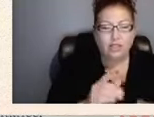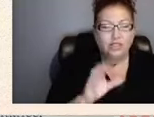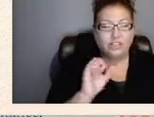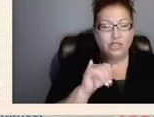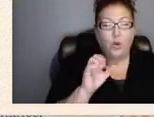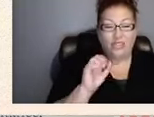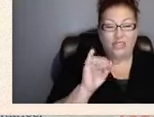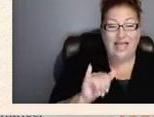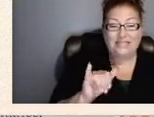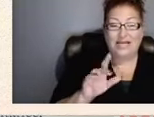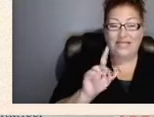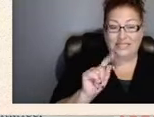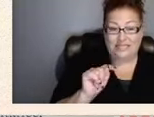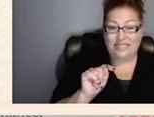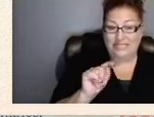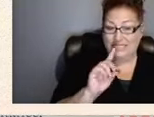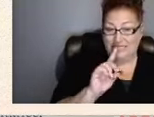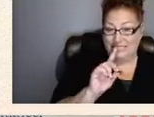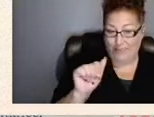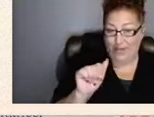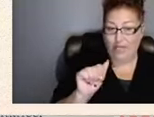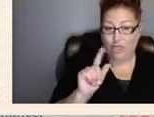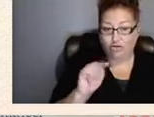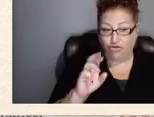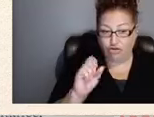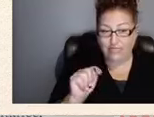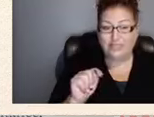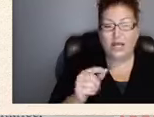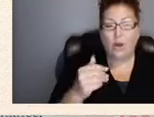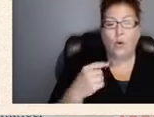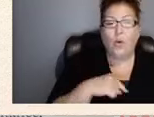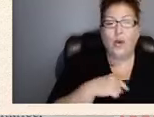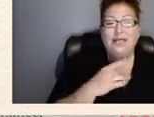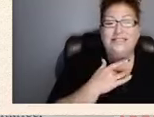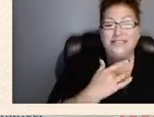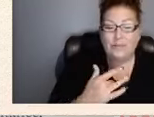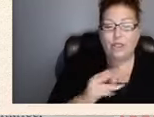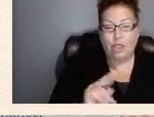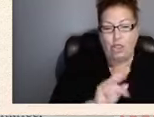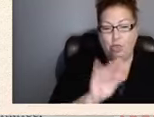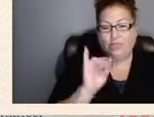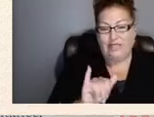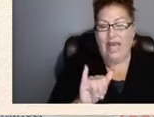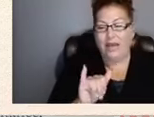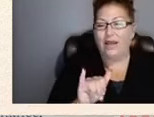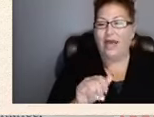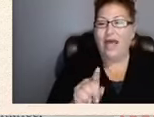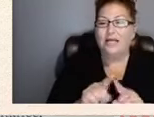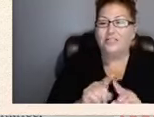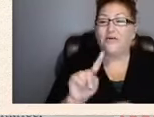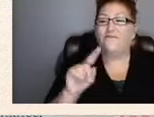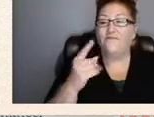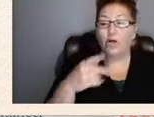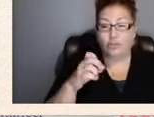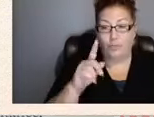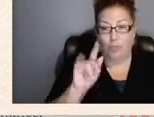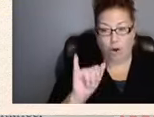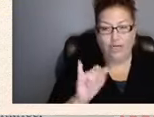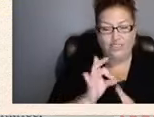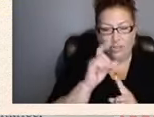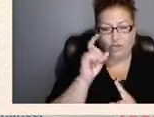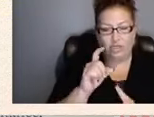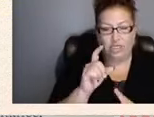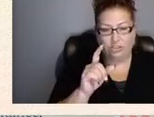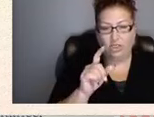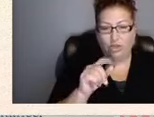trust. This is what we would typically use as a first party special needs trust for an individual with special